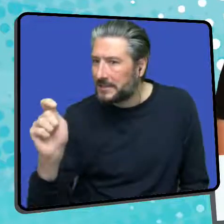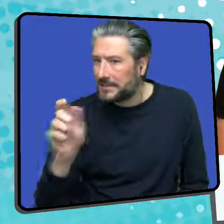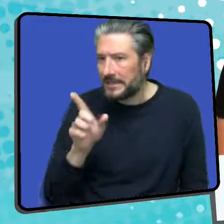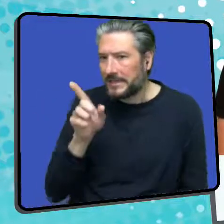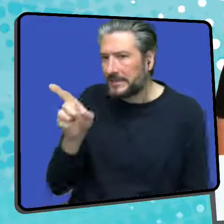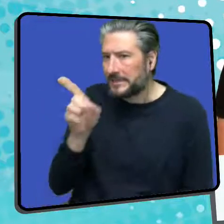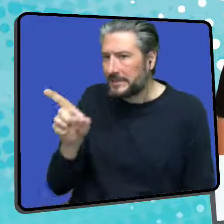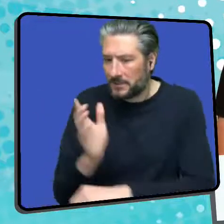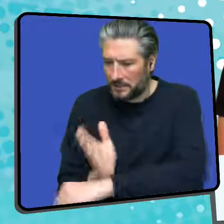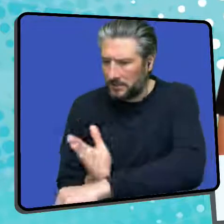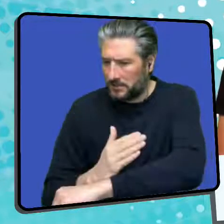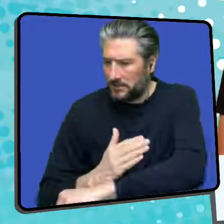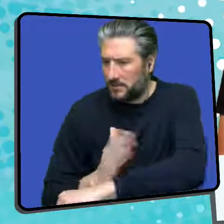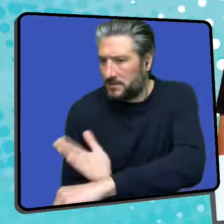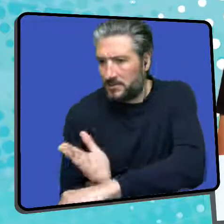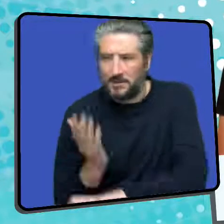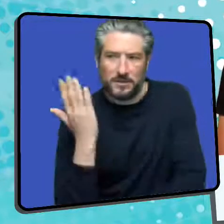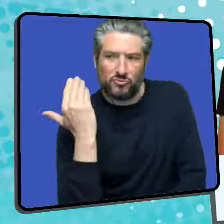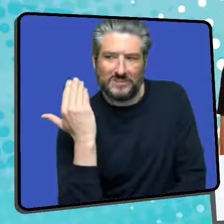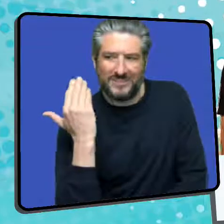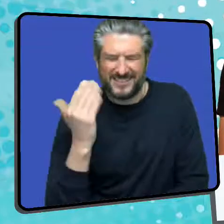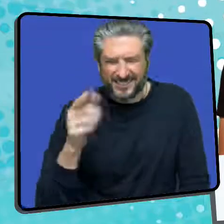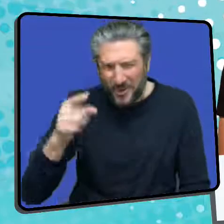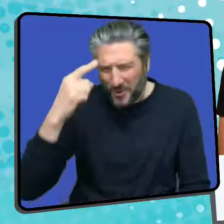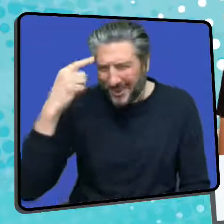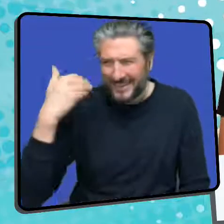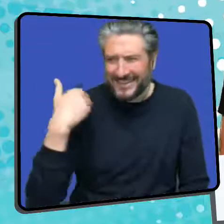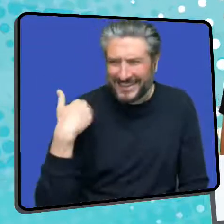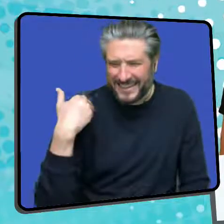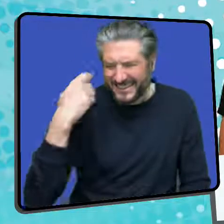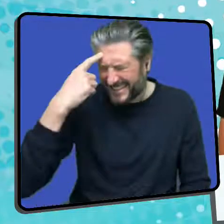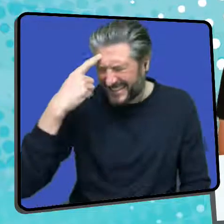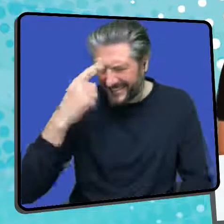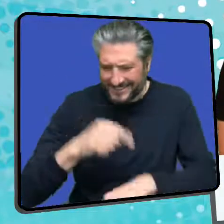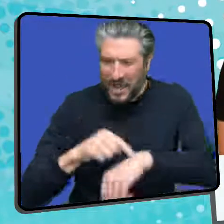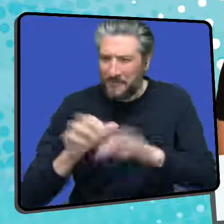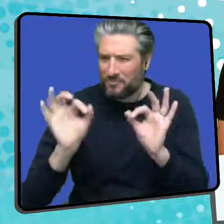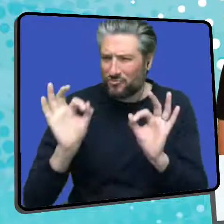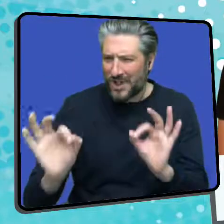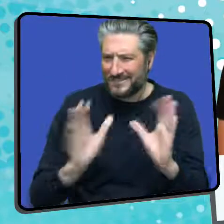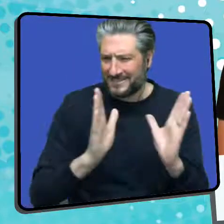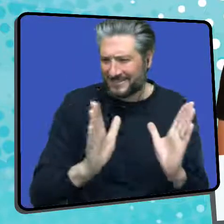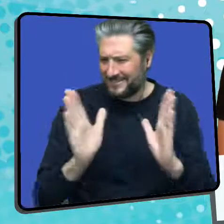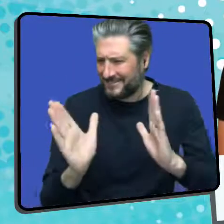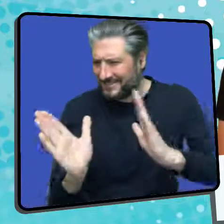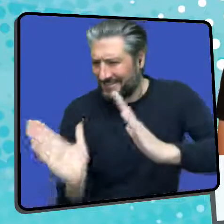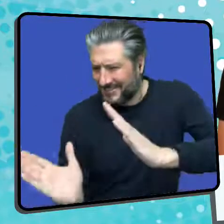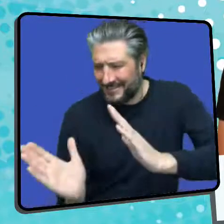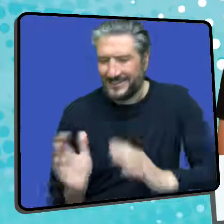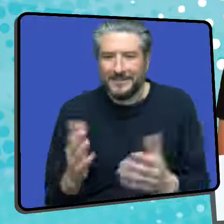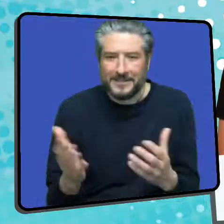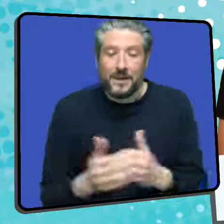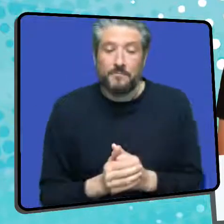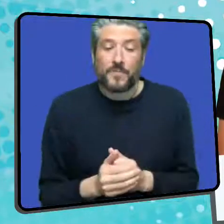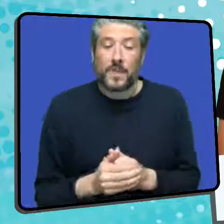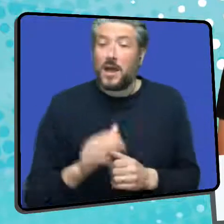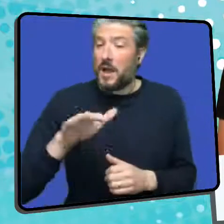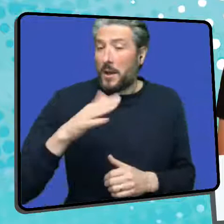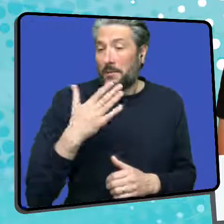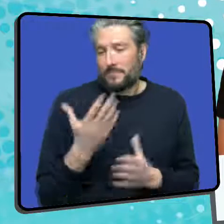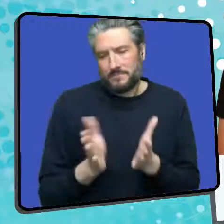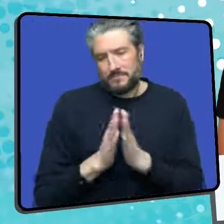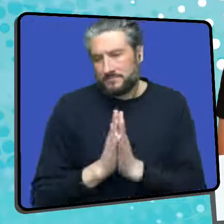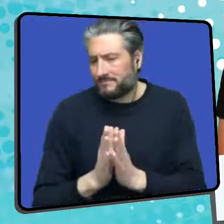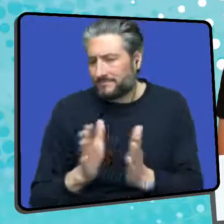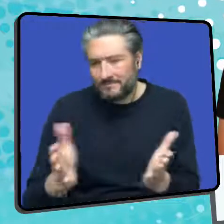are slightly out of sync on any of our timings. And then do come and join us in our A Bit of AI Cafe.